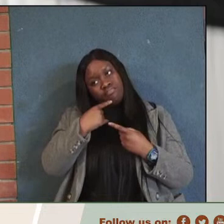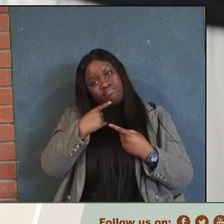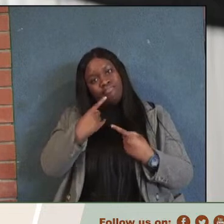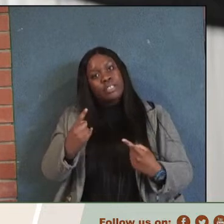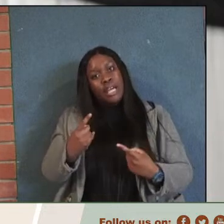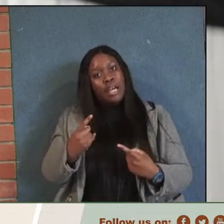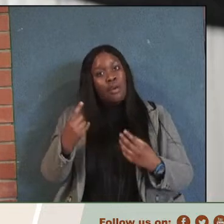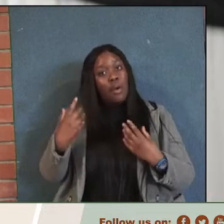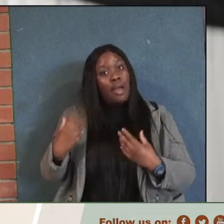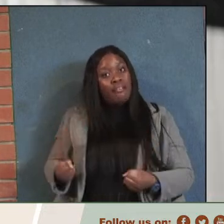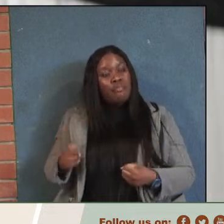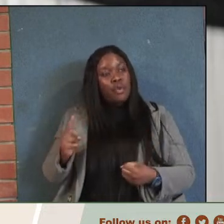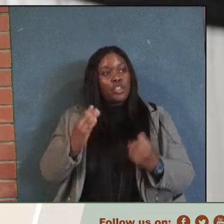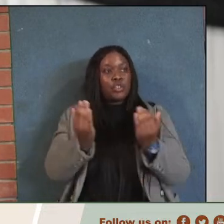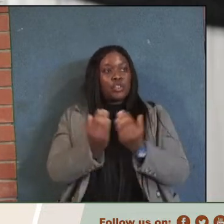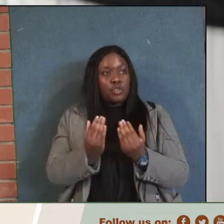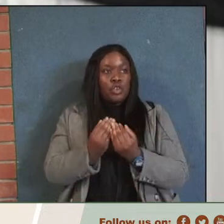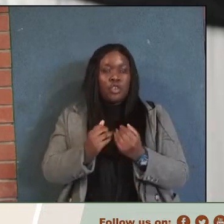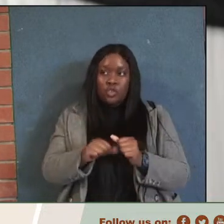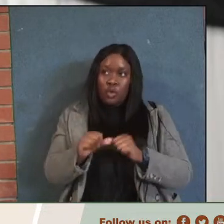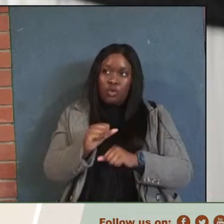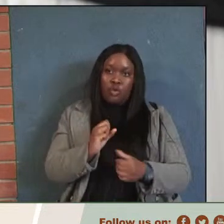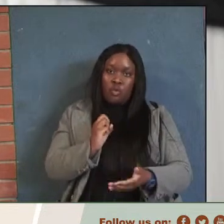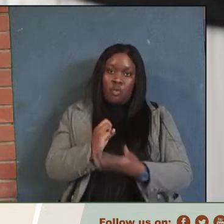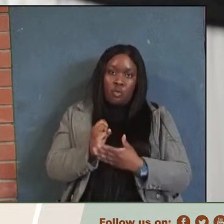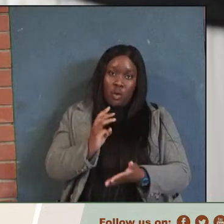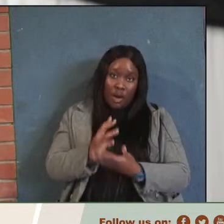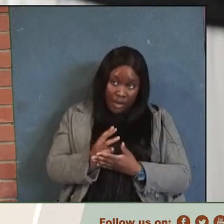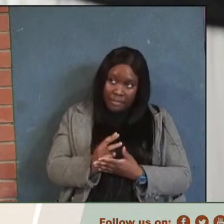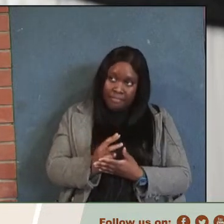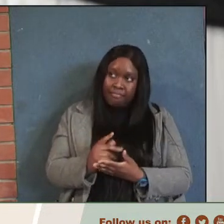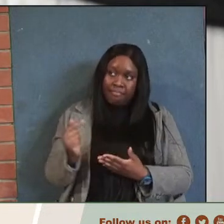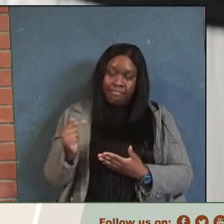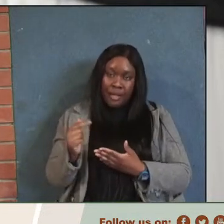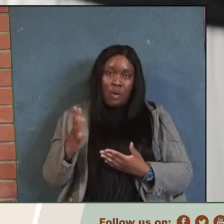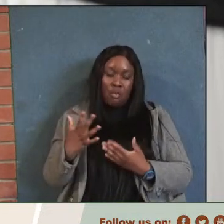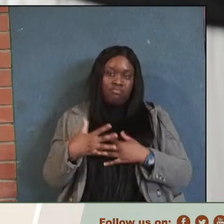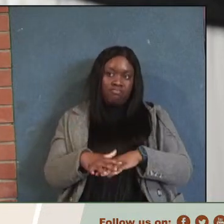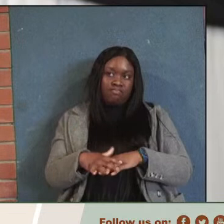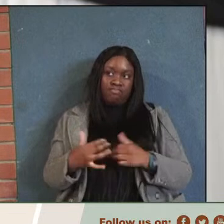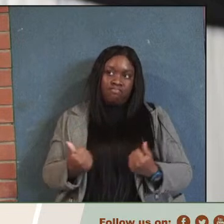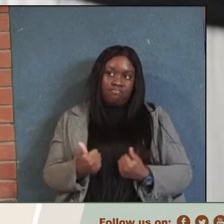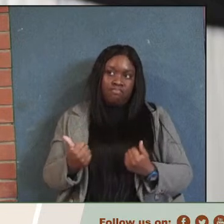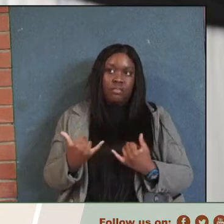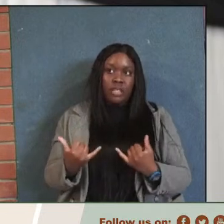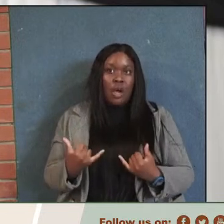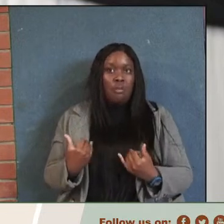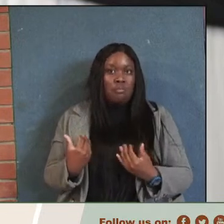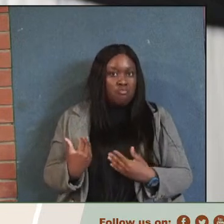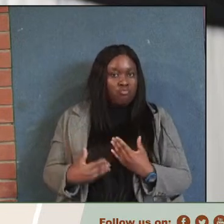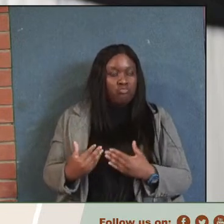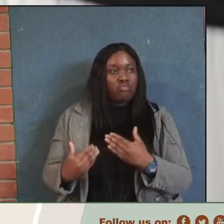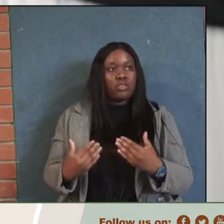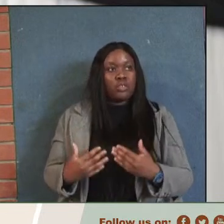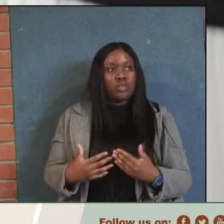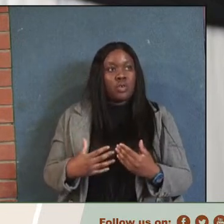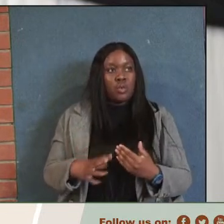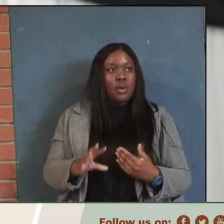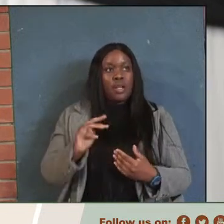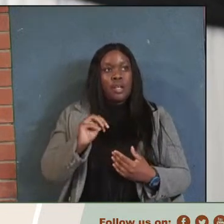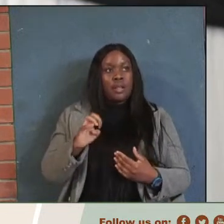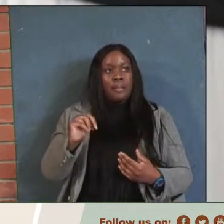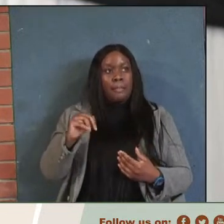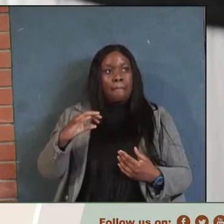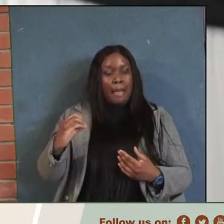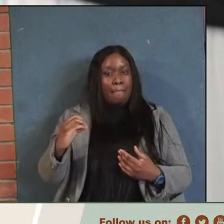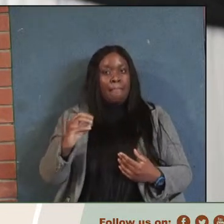what is called a school social work program that is being implemented. We're currently in the process of engaging in a memorandum of